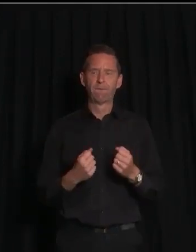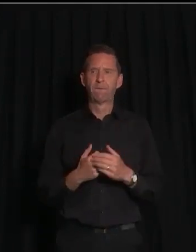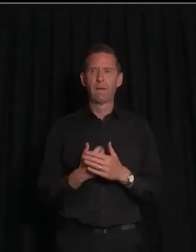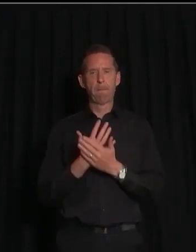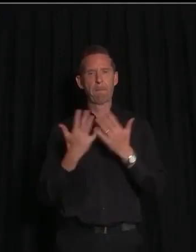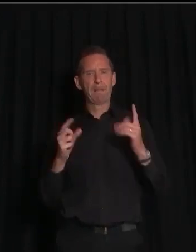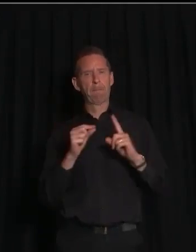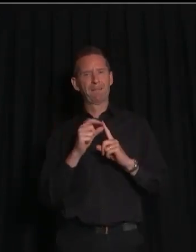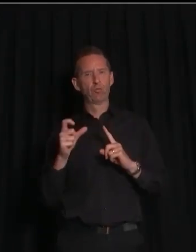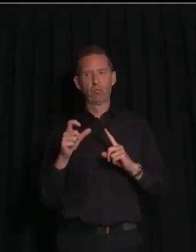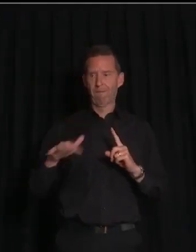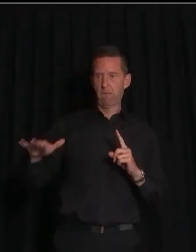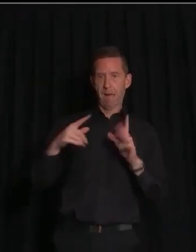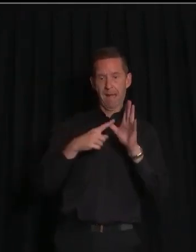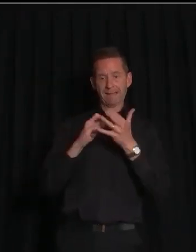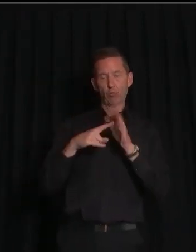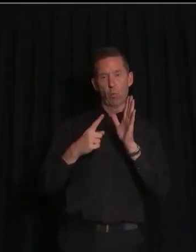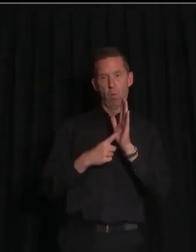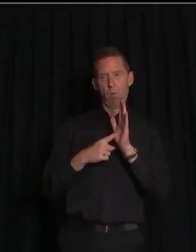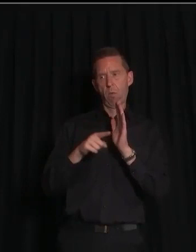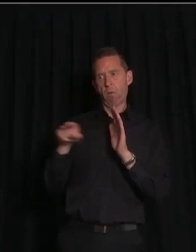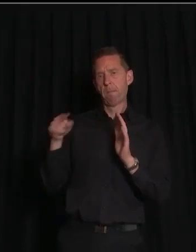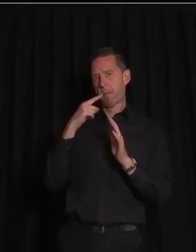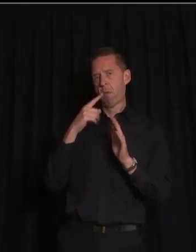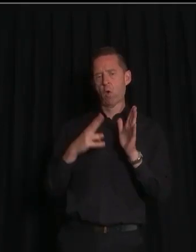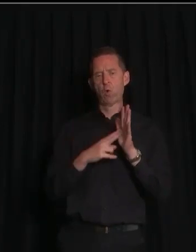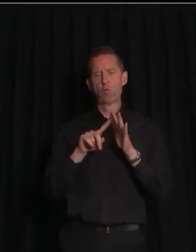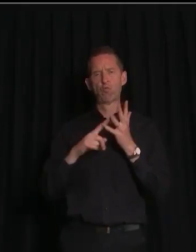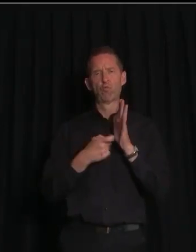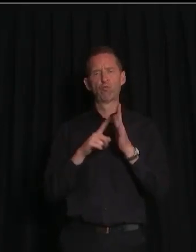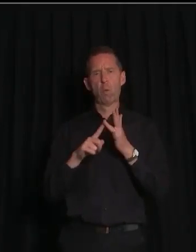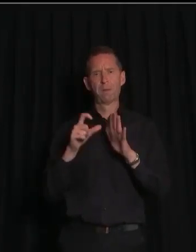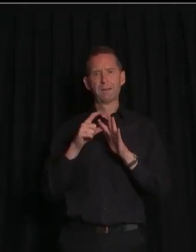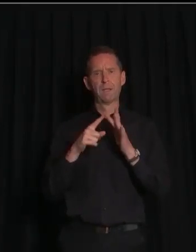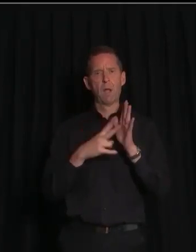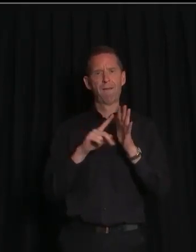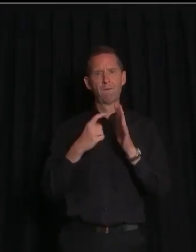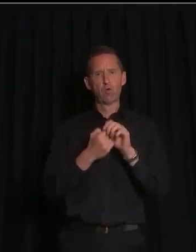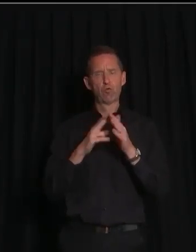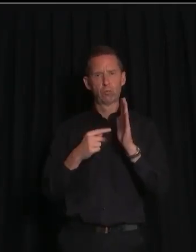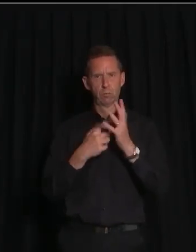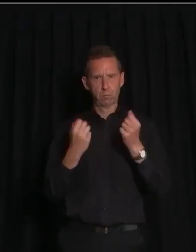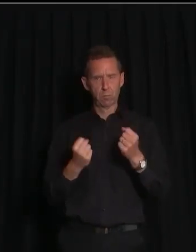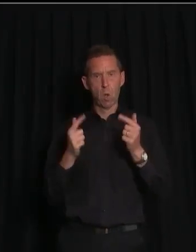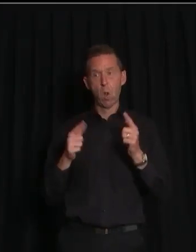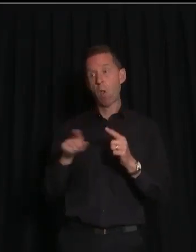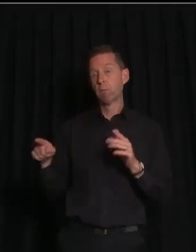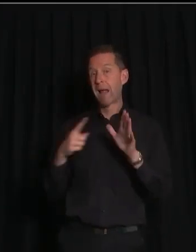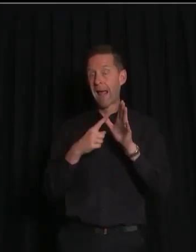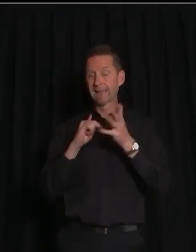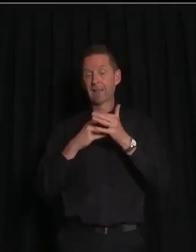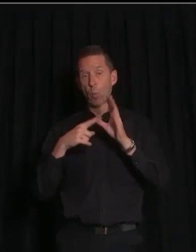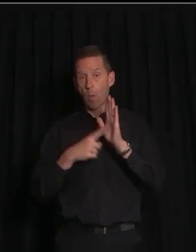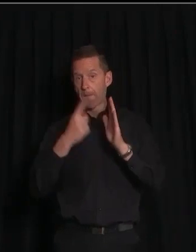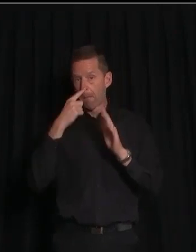the asexual population that is also neurodivergent. So yes, a lot of asexual people are autistic,